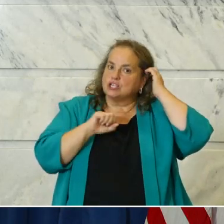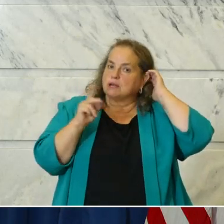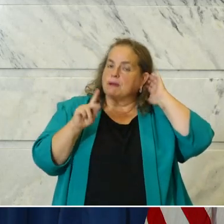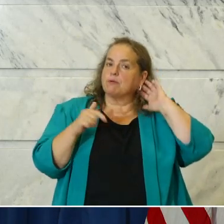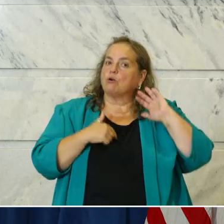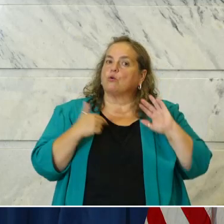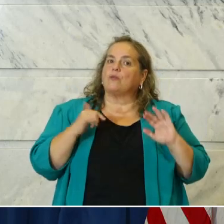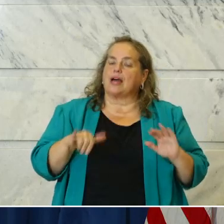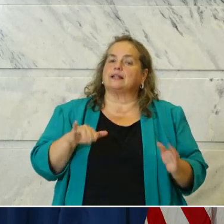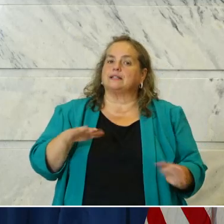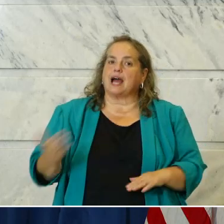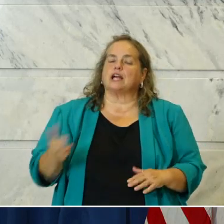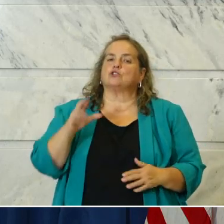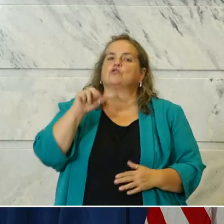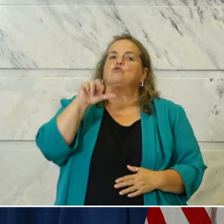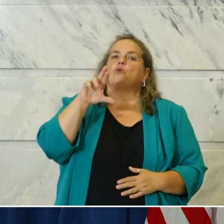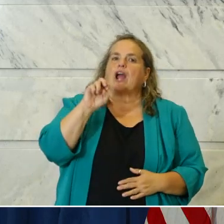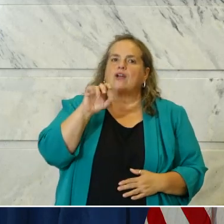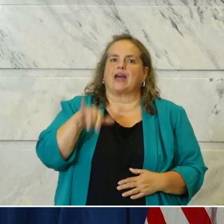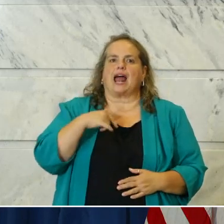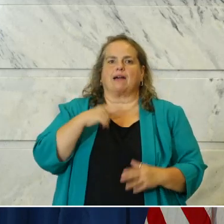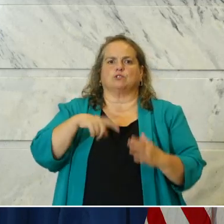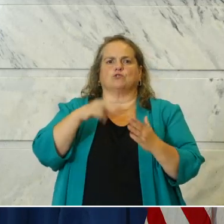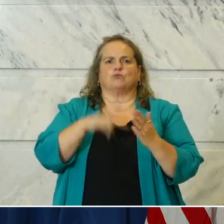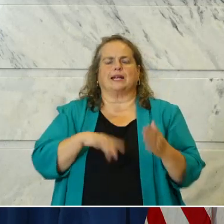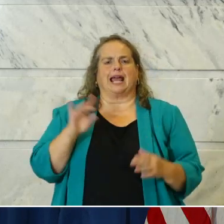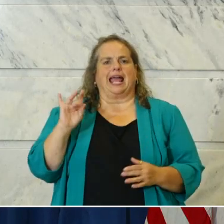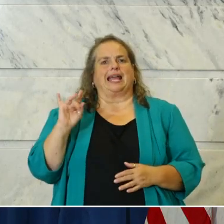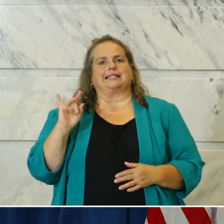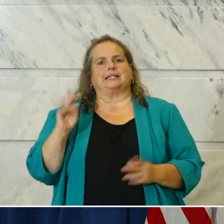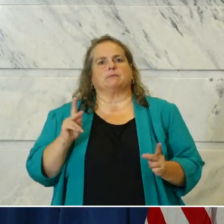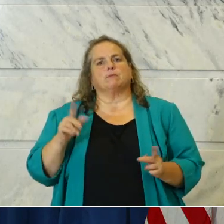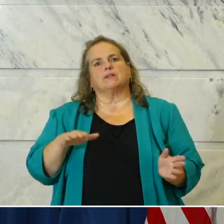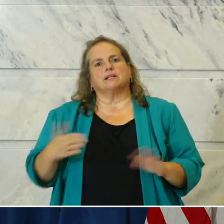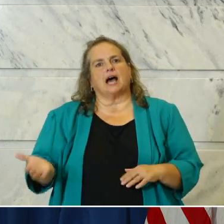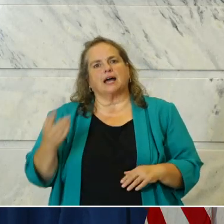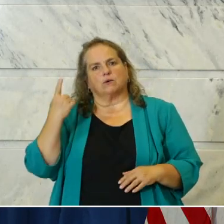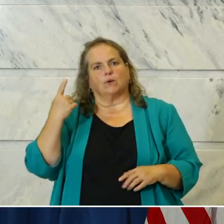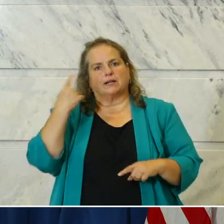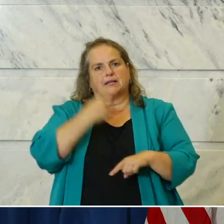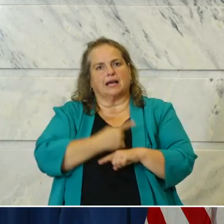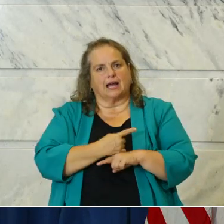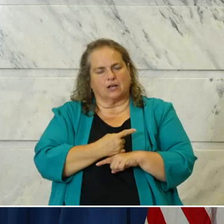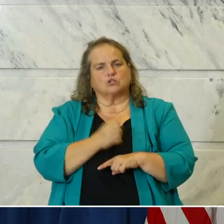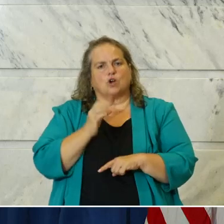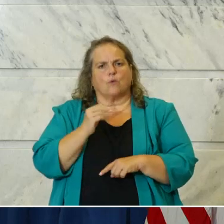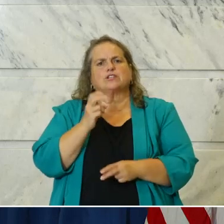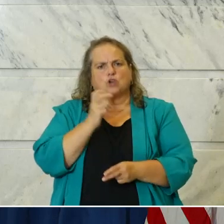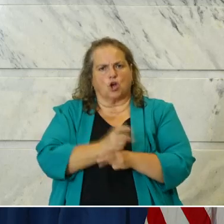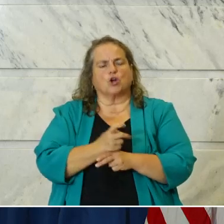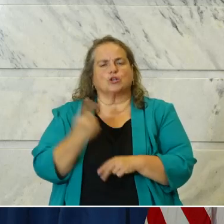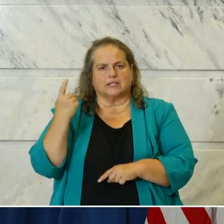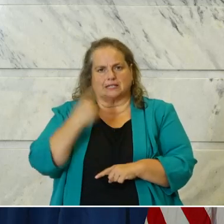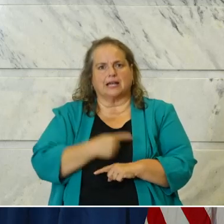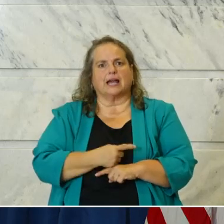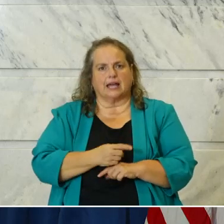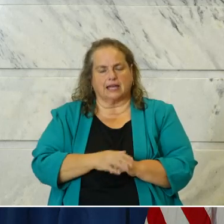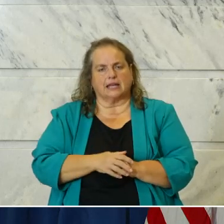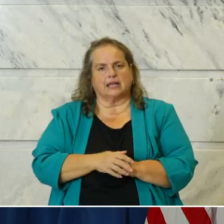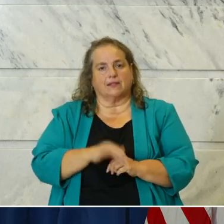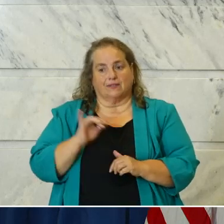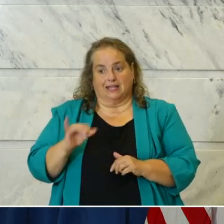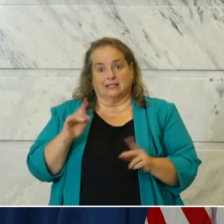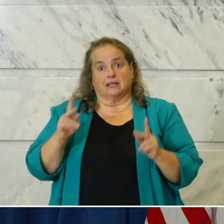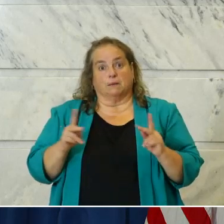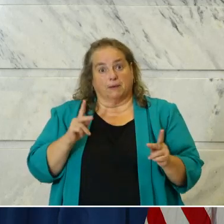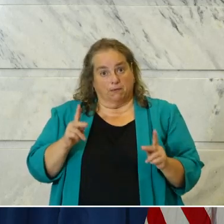rare that I got to read 18 of them in one day. So this is a harder day, but these folks are going